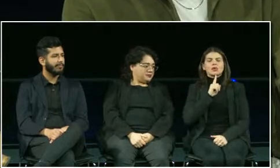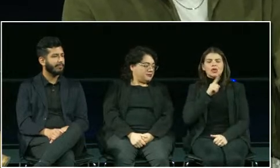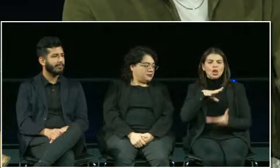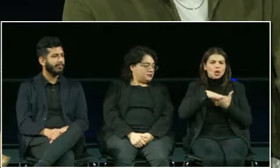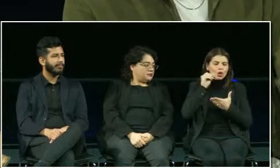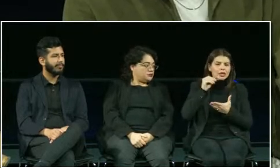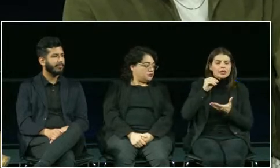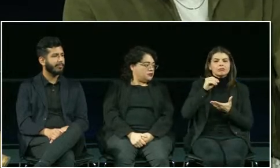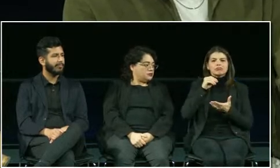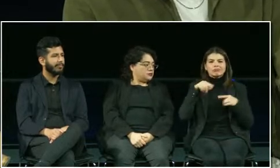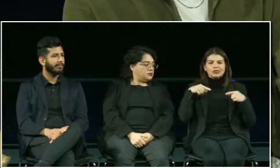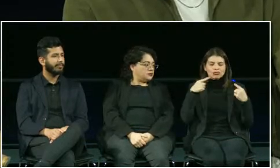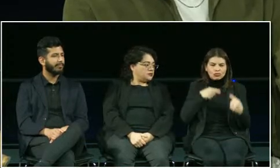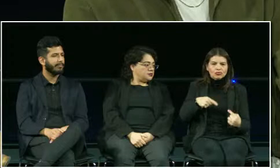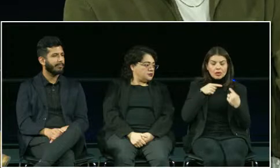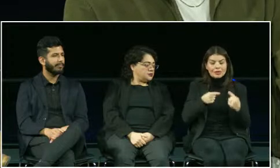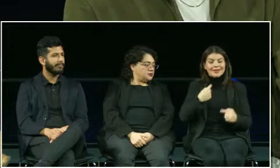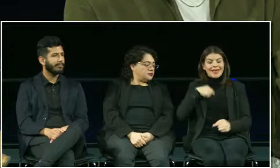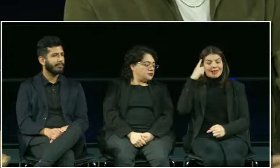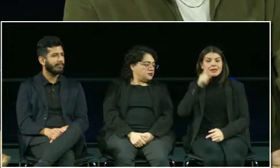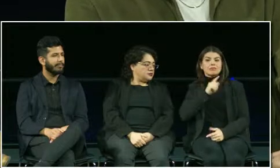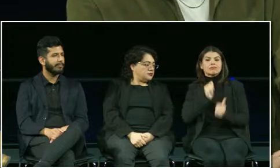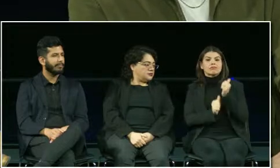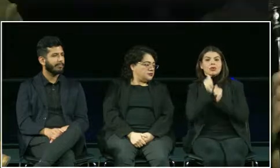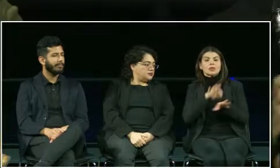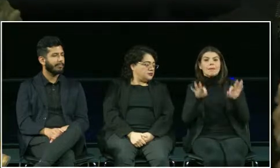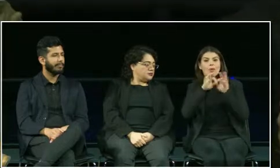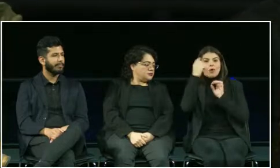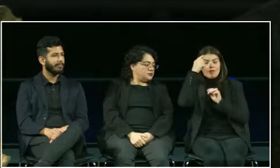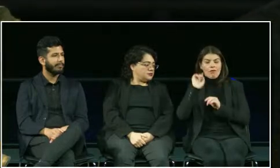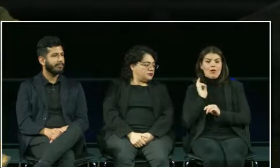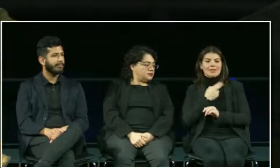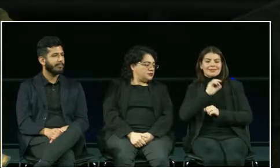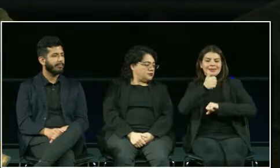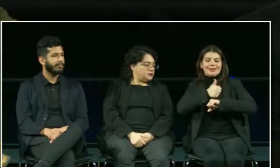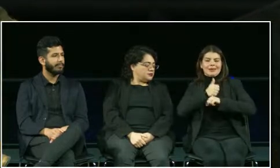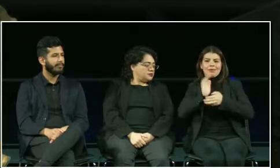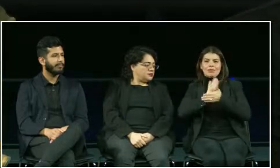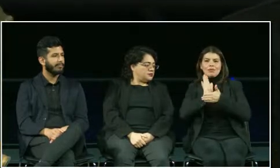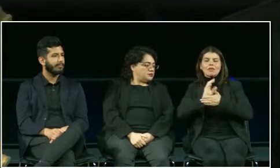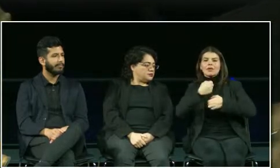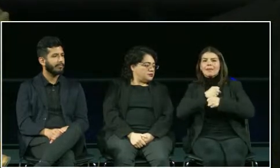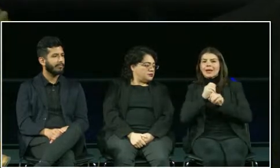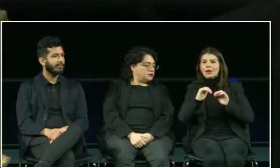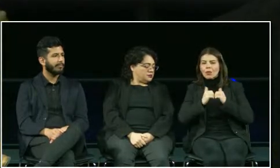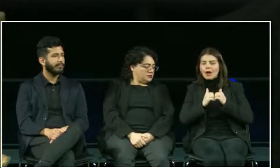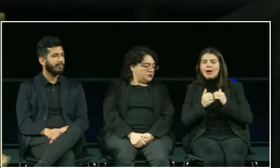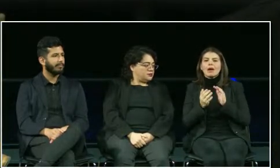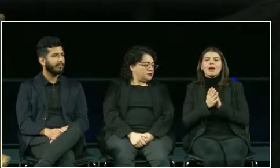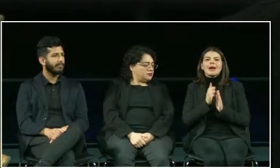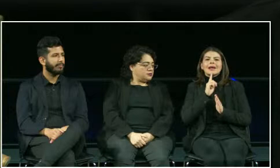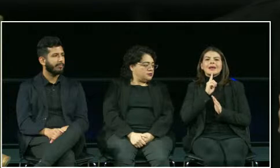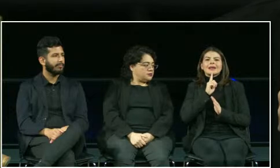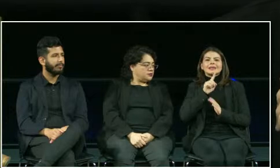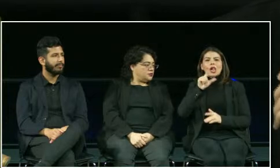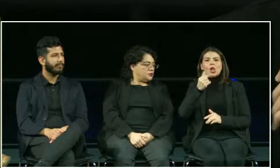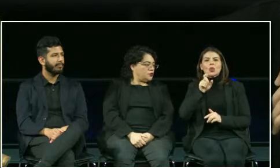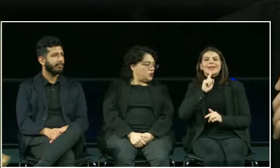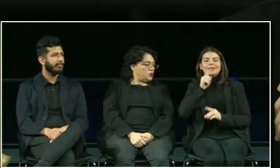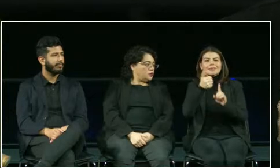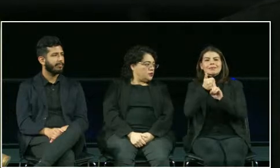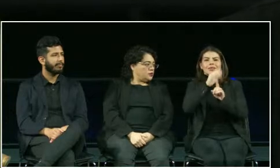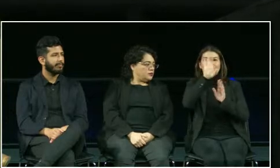difficulties. And I think what was really important for us in setting out to make the film was that in in Lorcan was a character